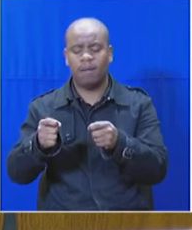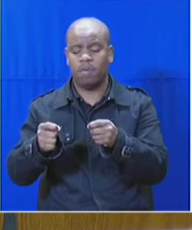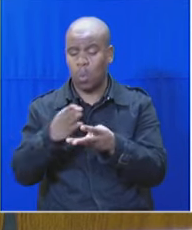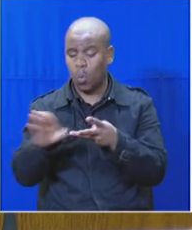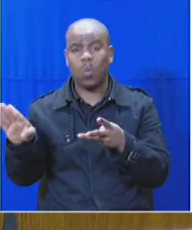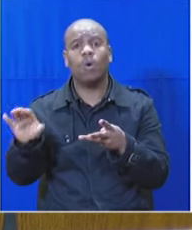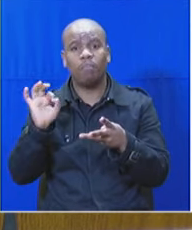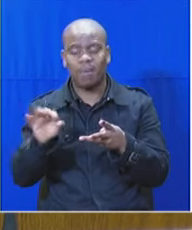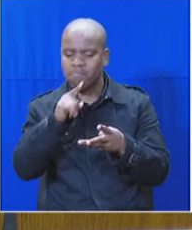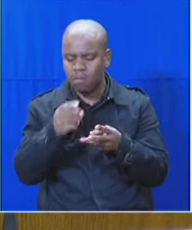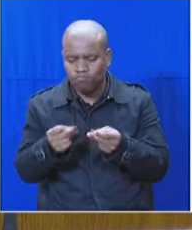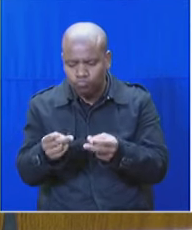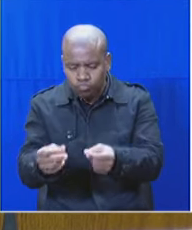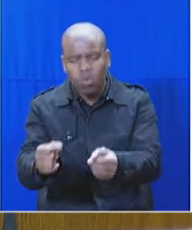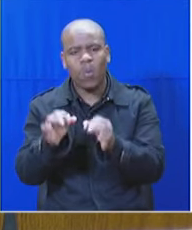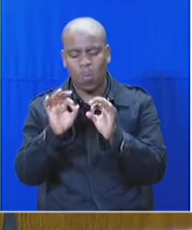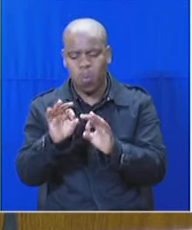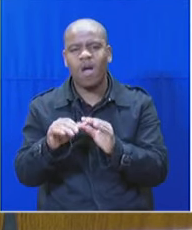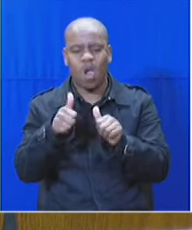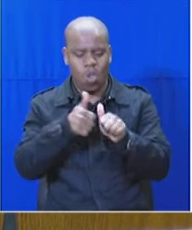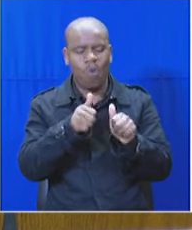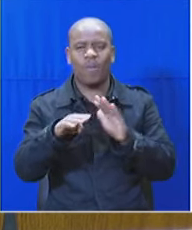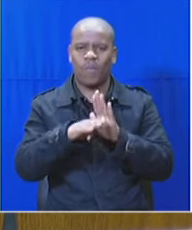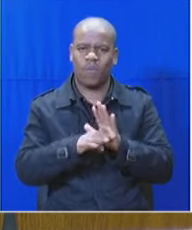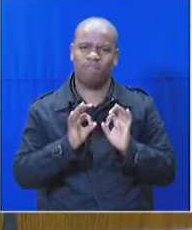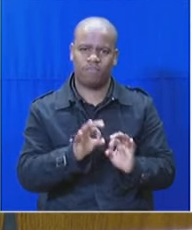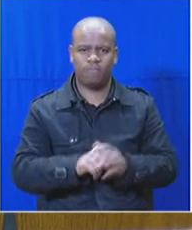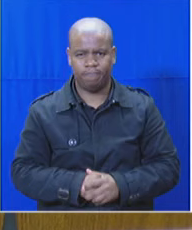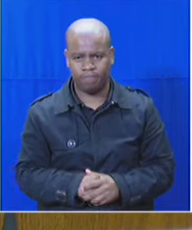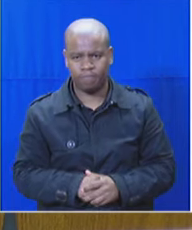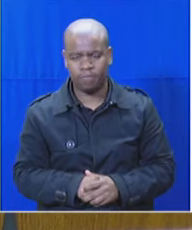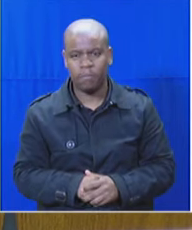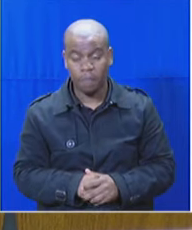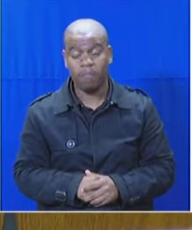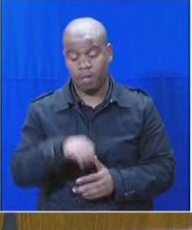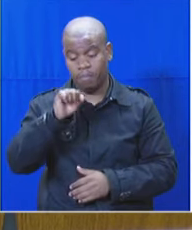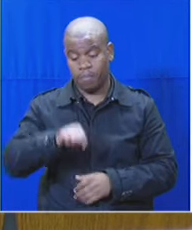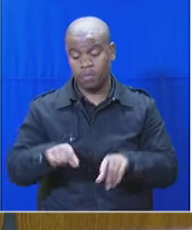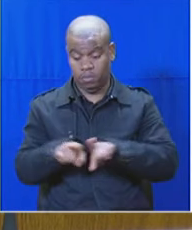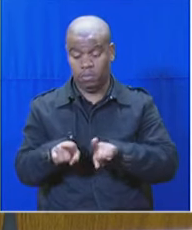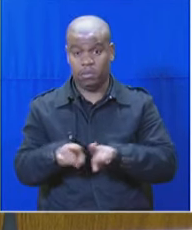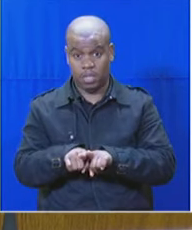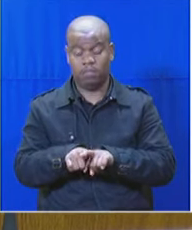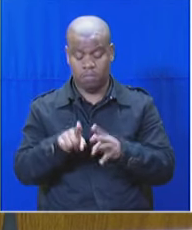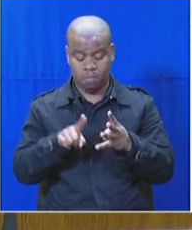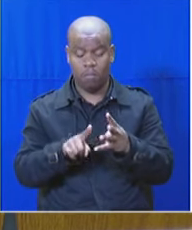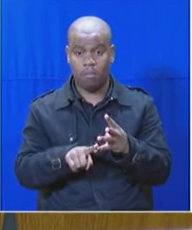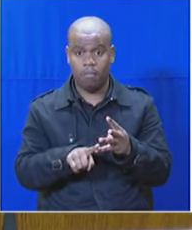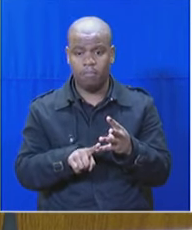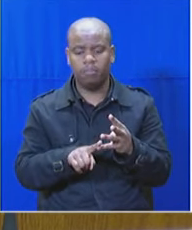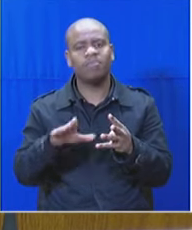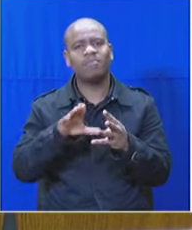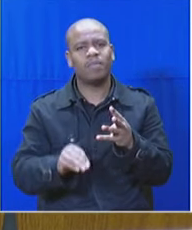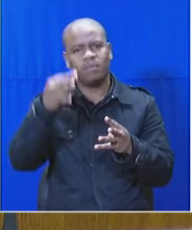a swift, progressive, and principled way, to develop a sustainable economy and state infrastructure that will